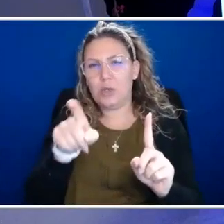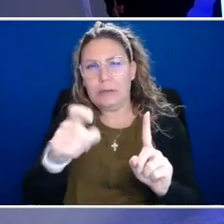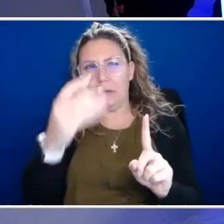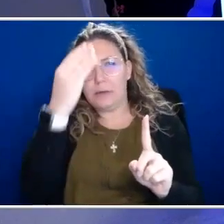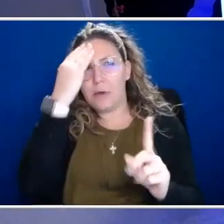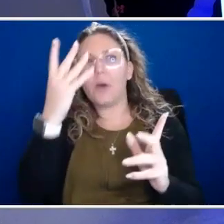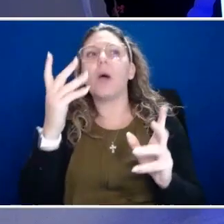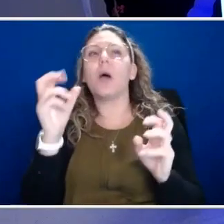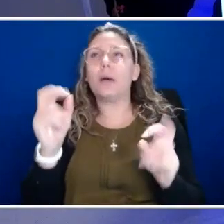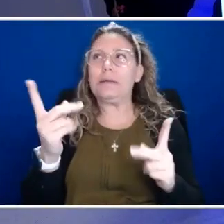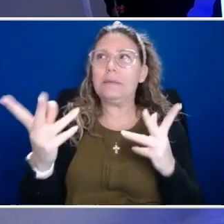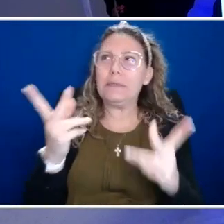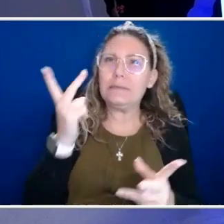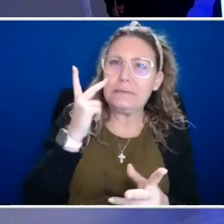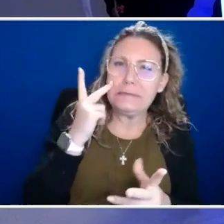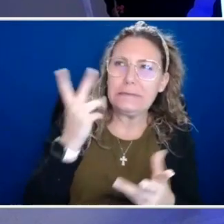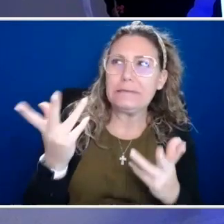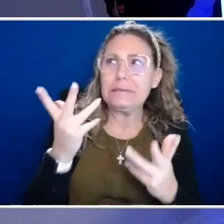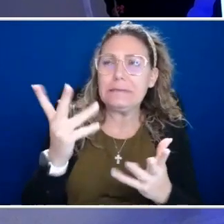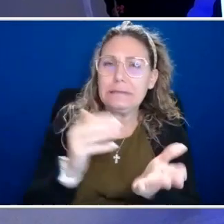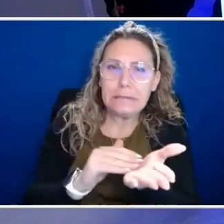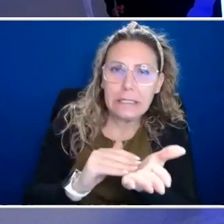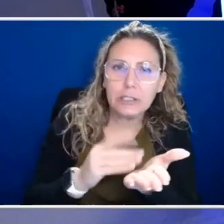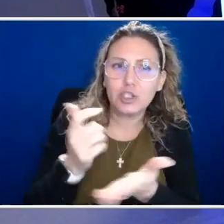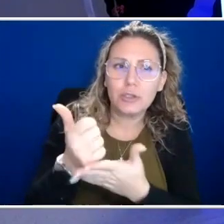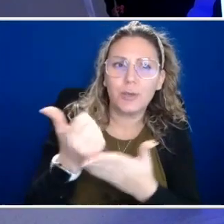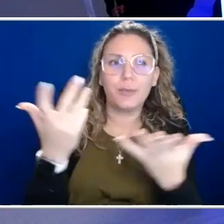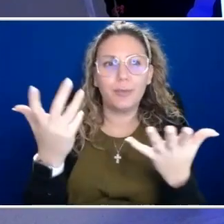go seek help, see a doctor, get this checked